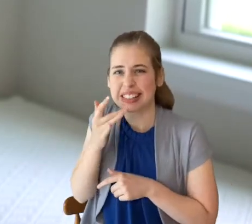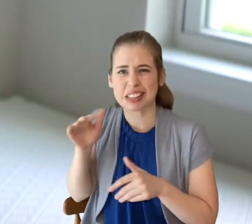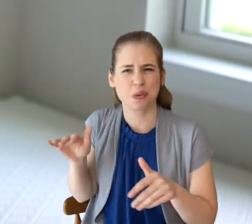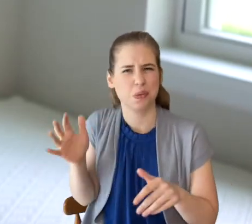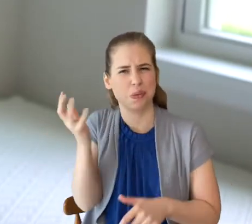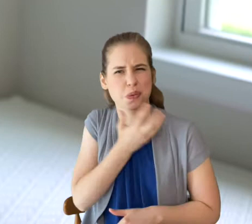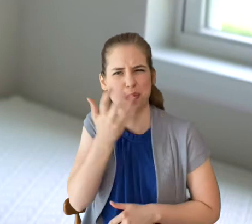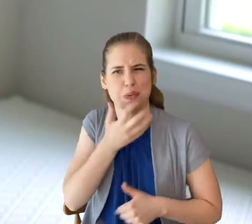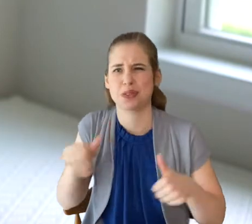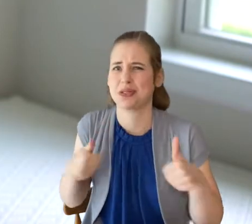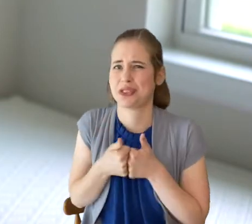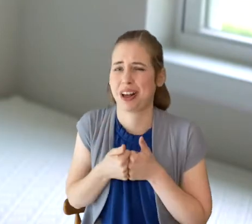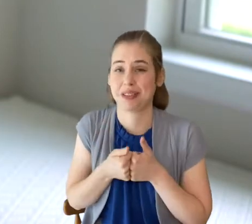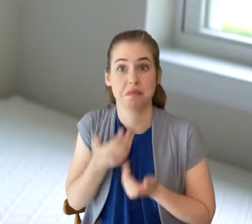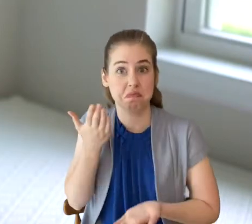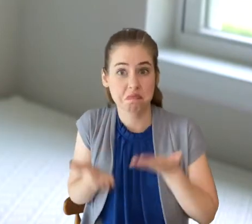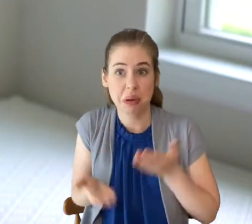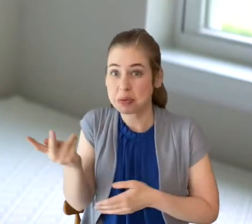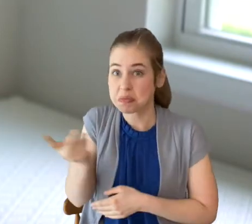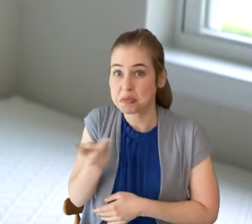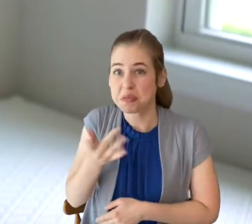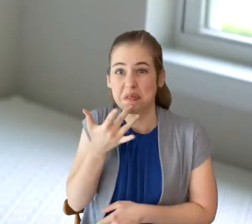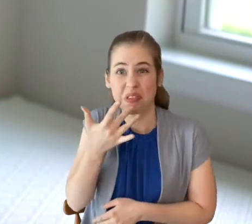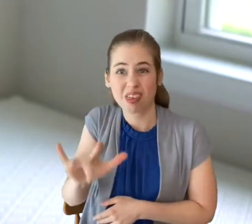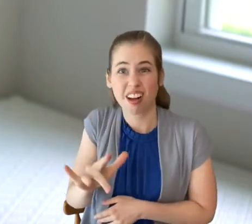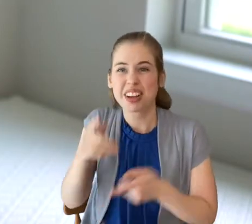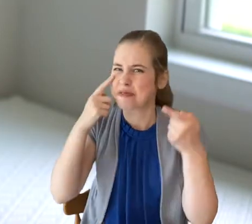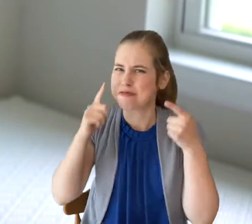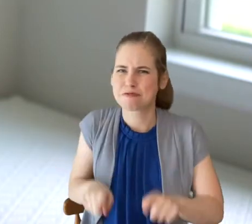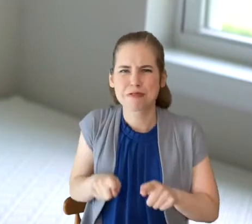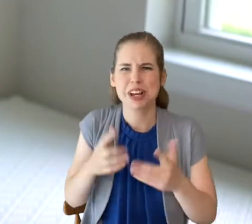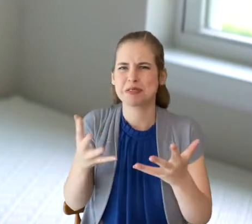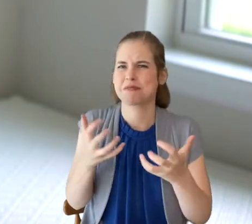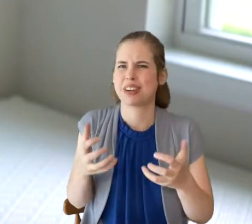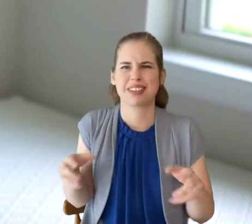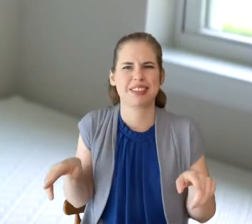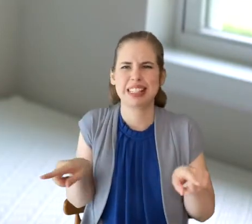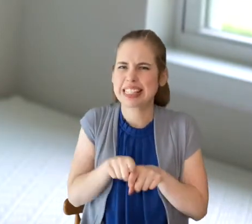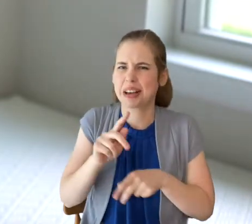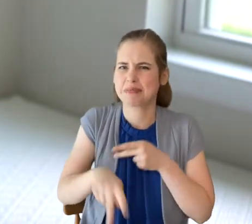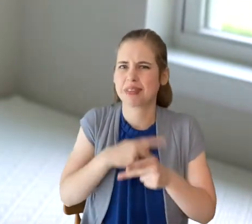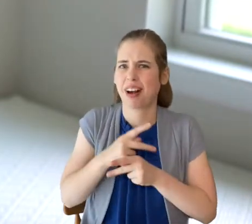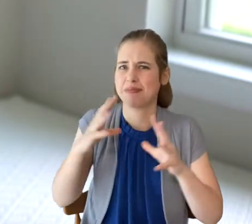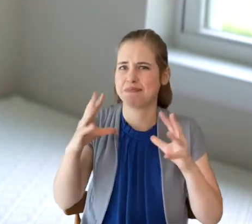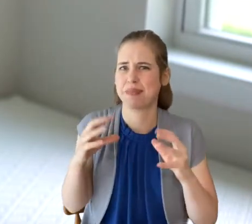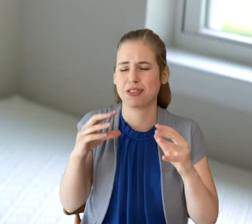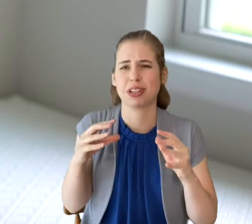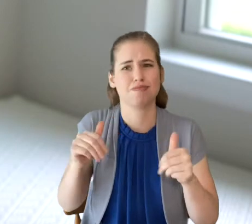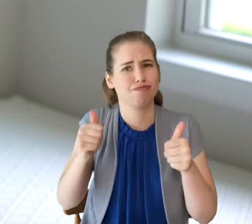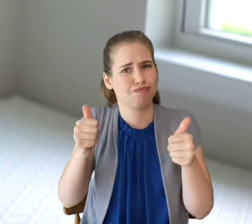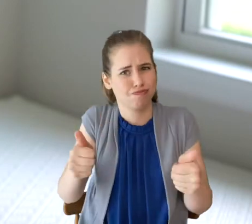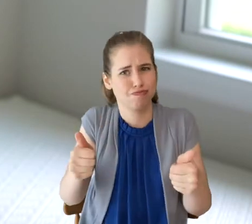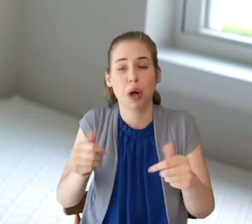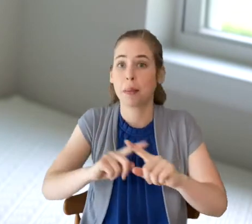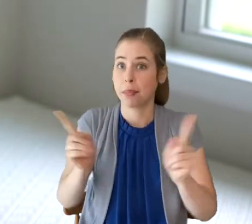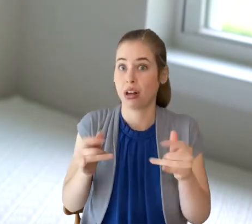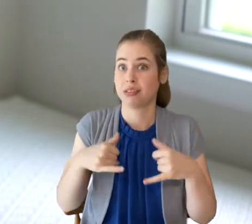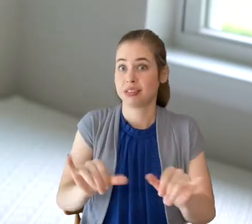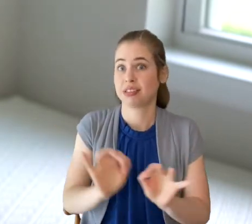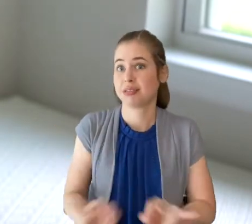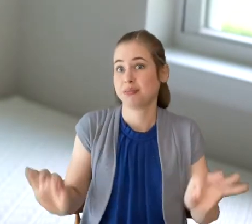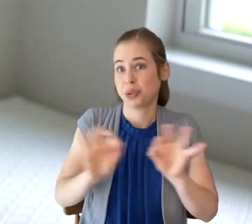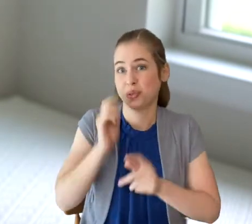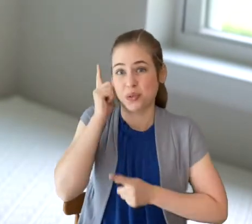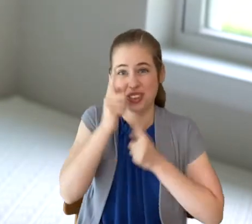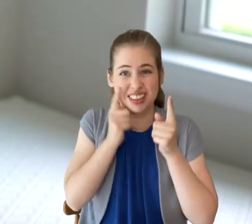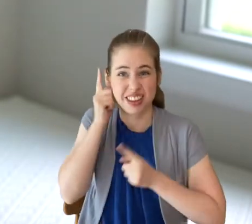downright overwhelming. If you and your partner are lucky enough to agree on the same firmness setting, you're already ahead of the game. However,